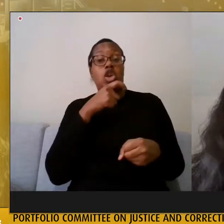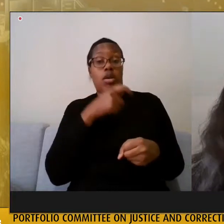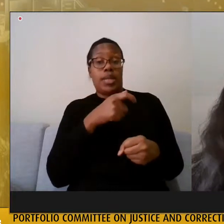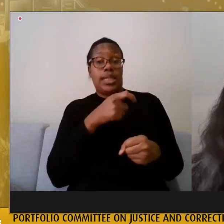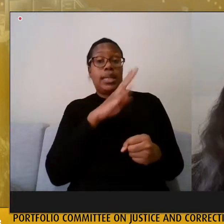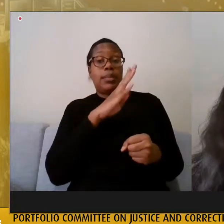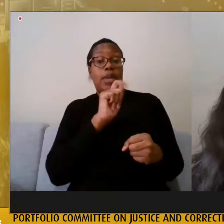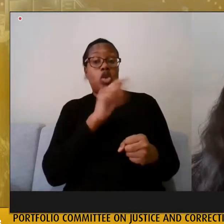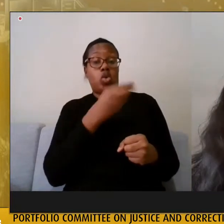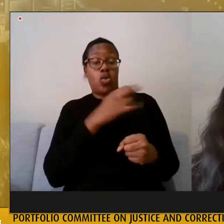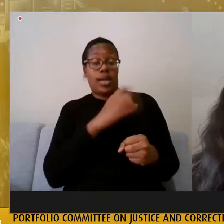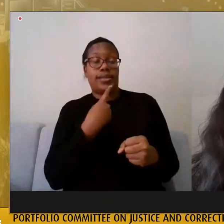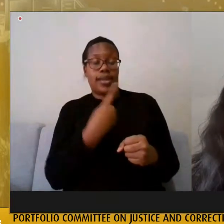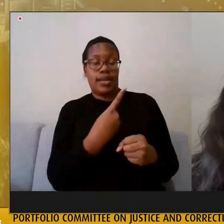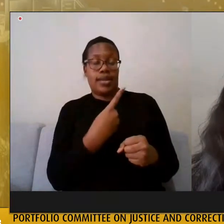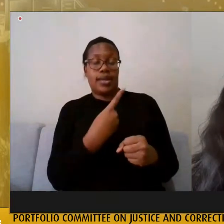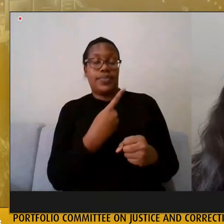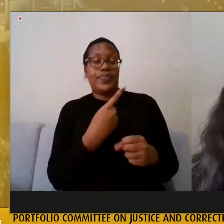maybe we